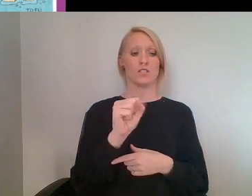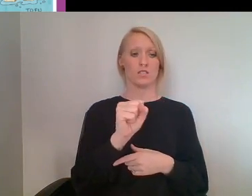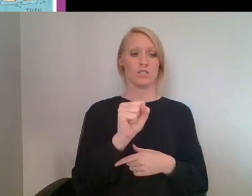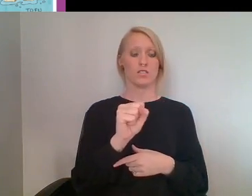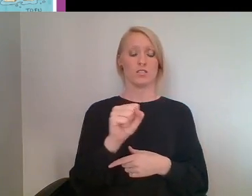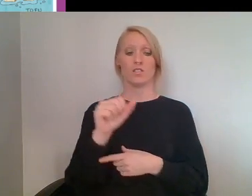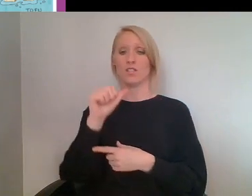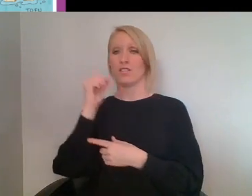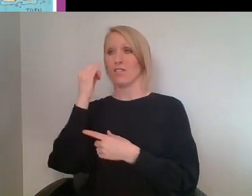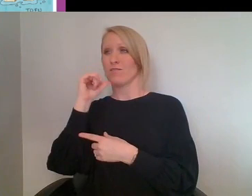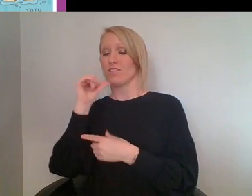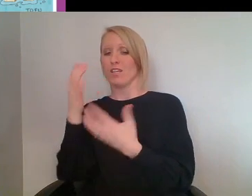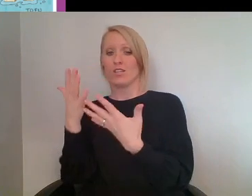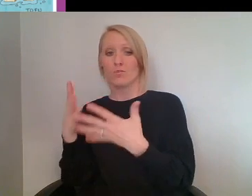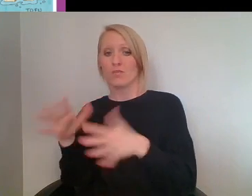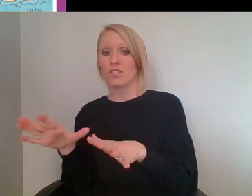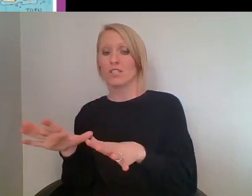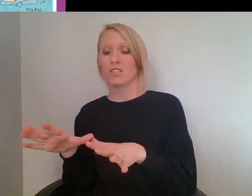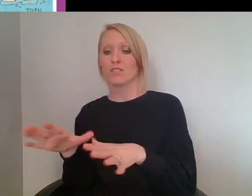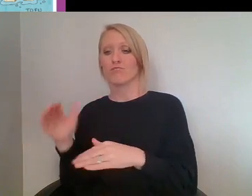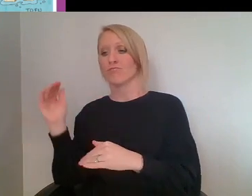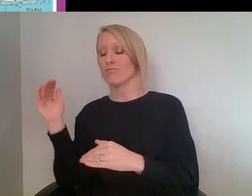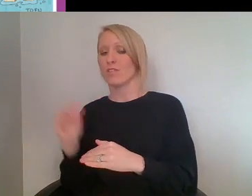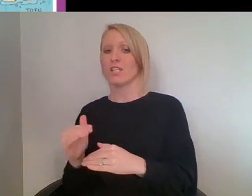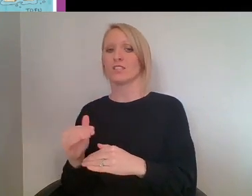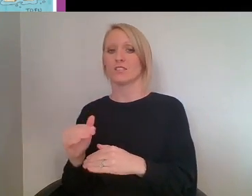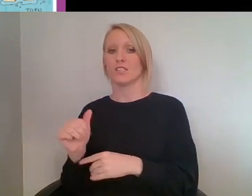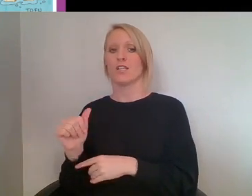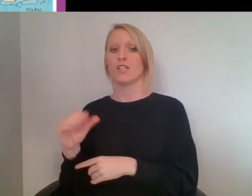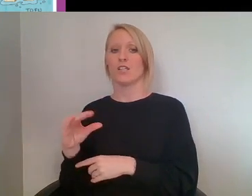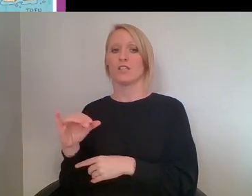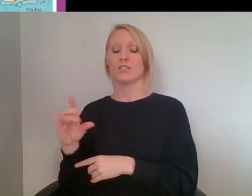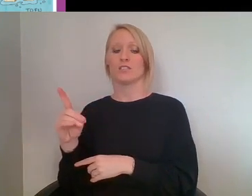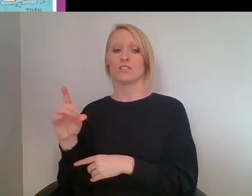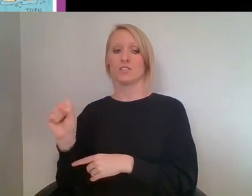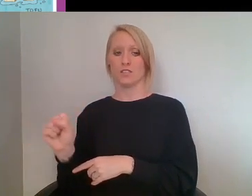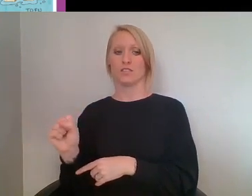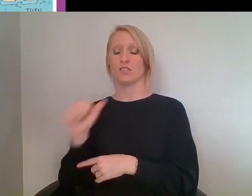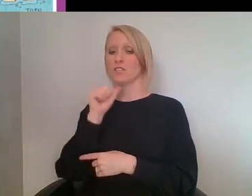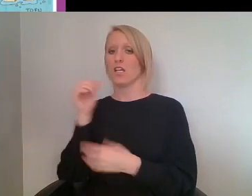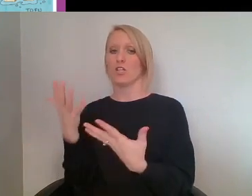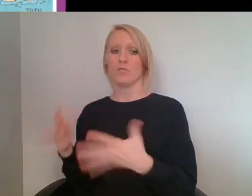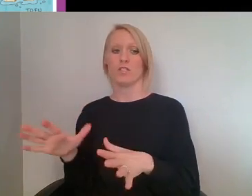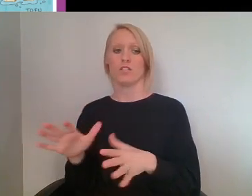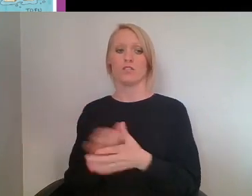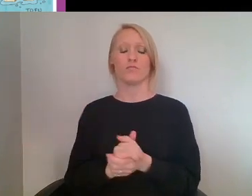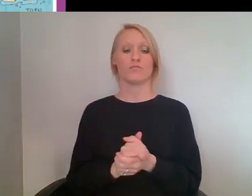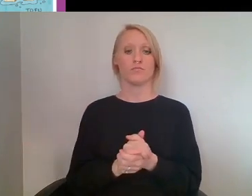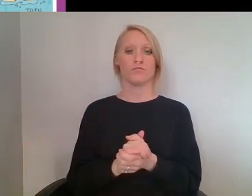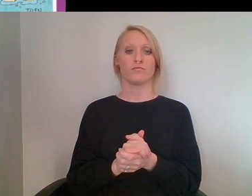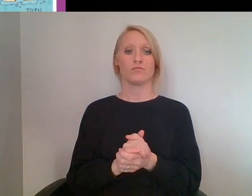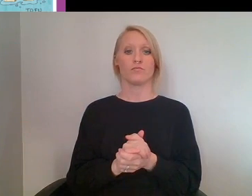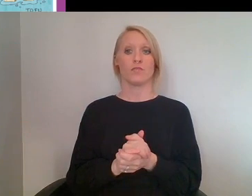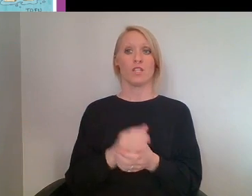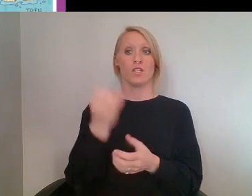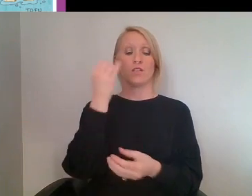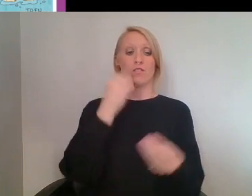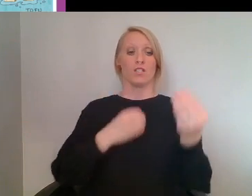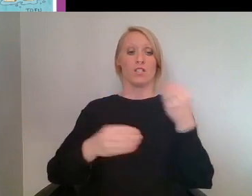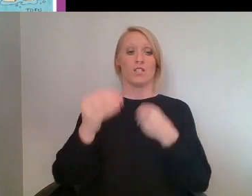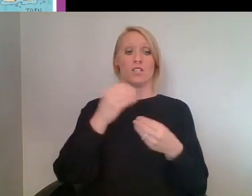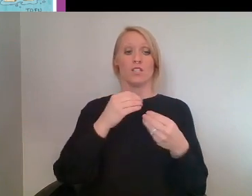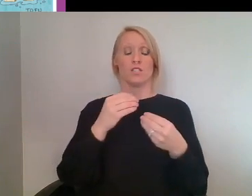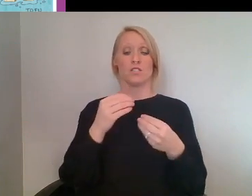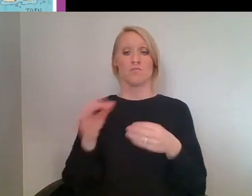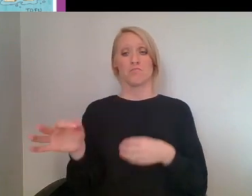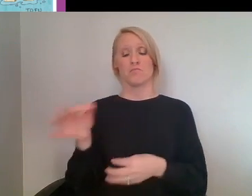means that they're lacking some of those amino acids, but if you eat them in combination, those plant proteins, you can mimic a complete protein and your body will